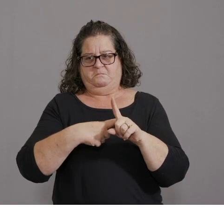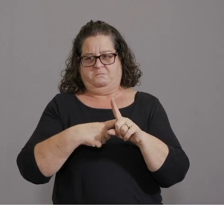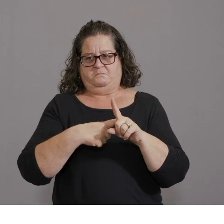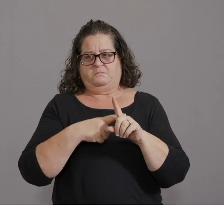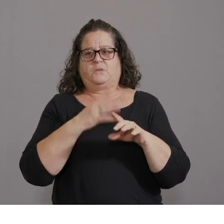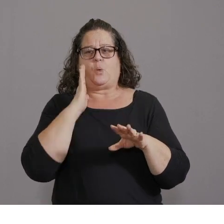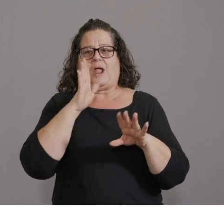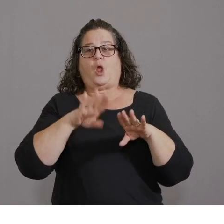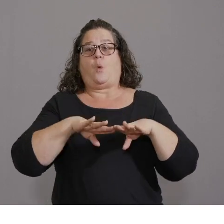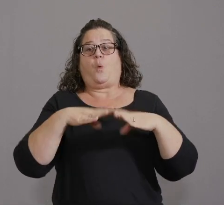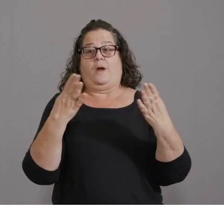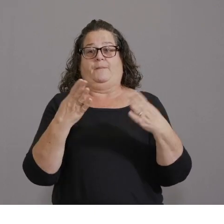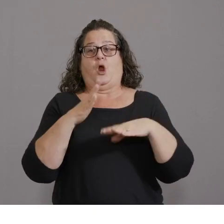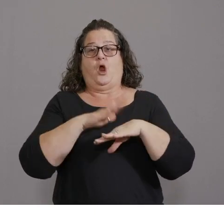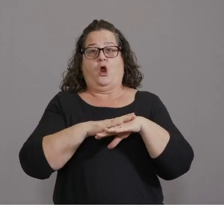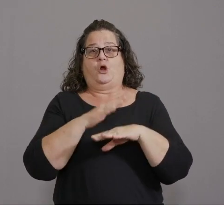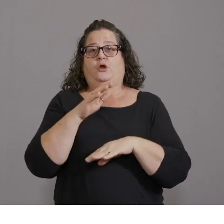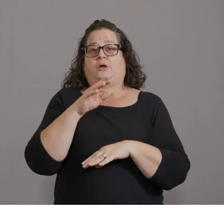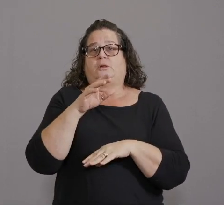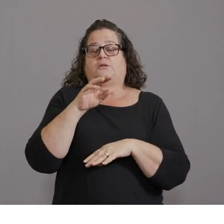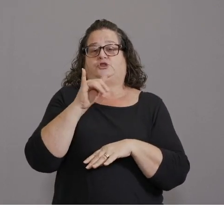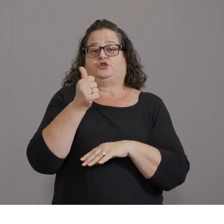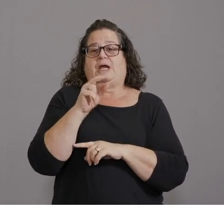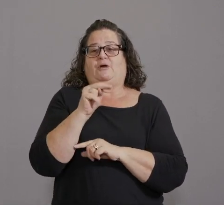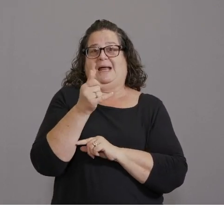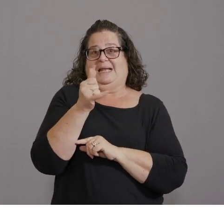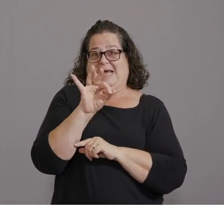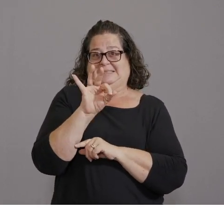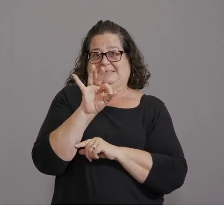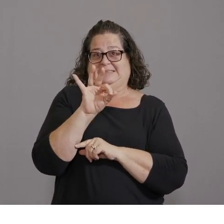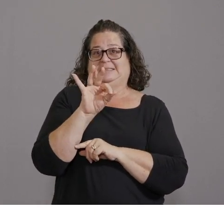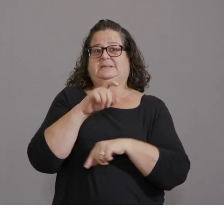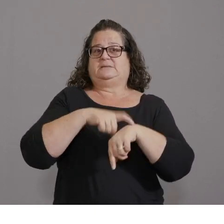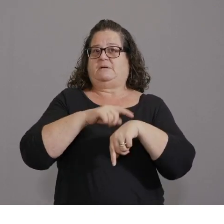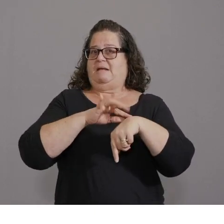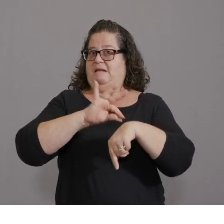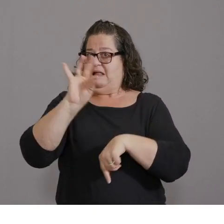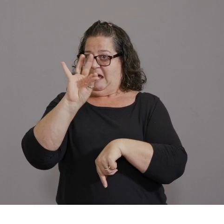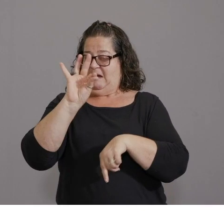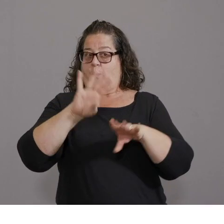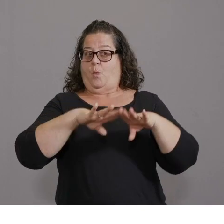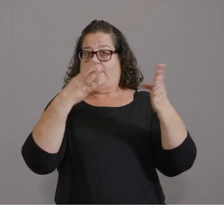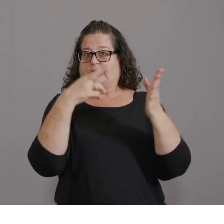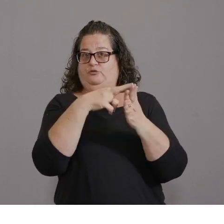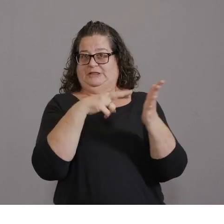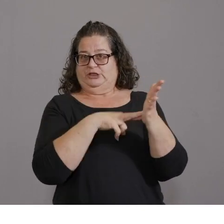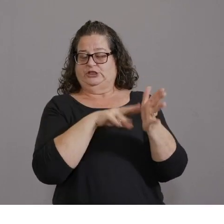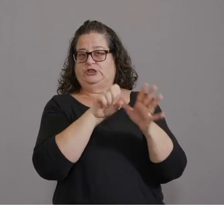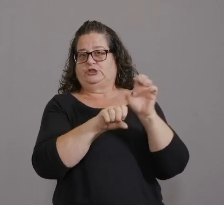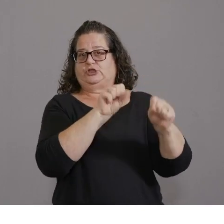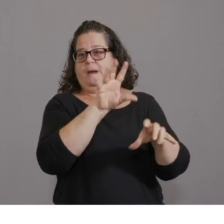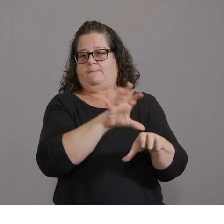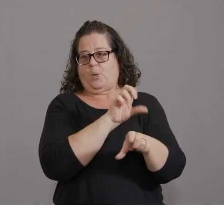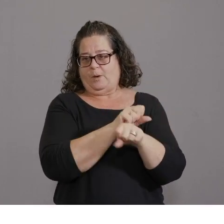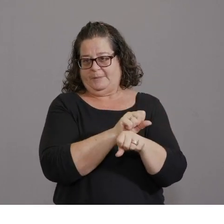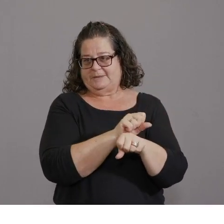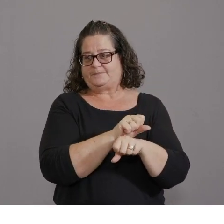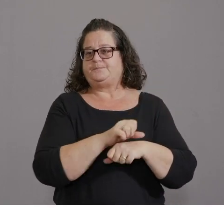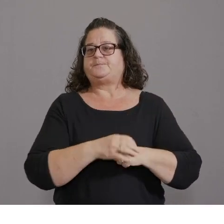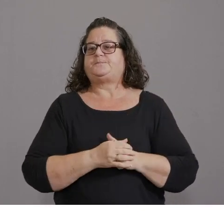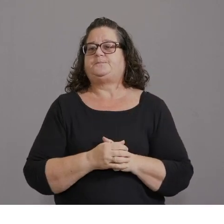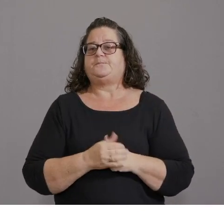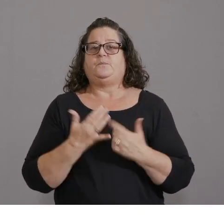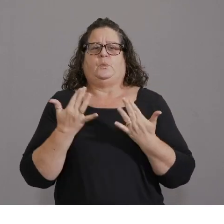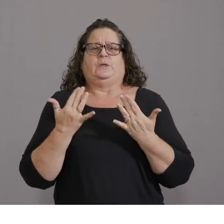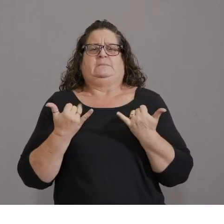19th. At 9 a.m. We're very excited because our partners have really made this